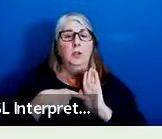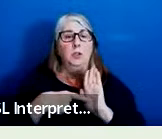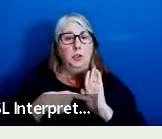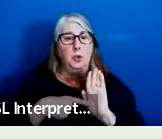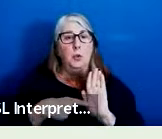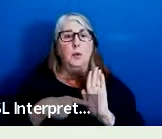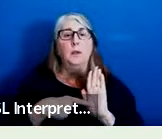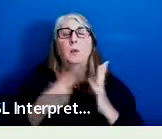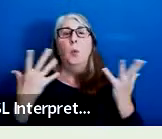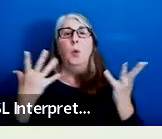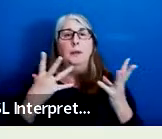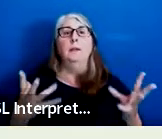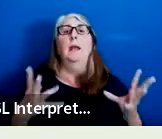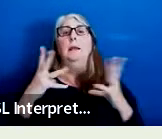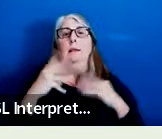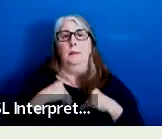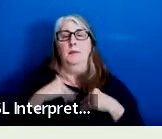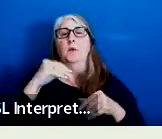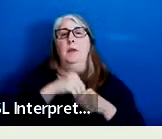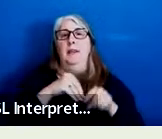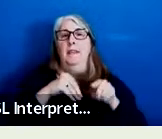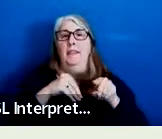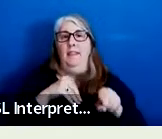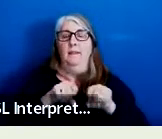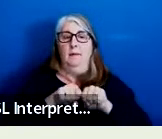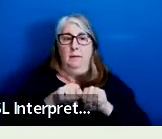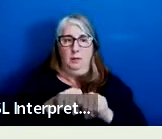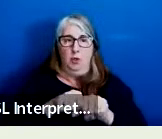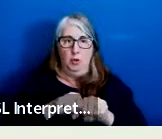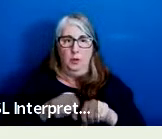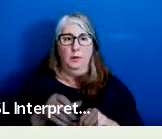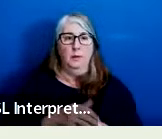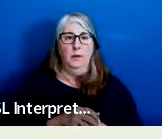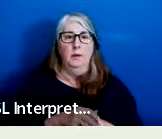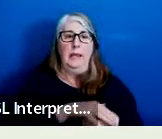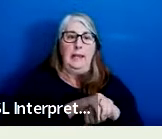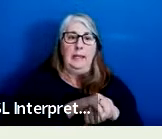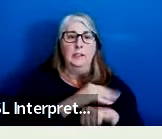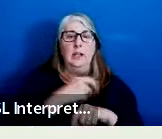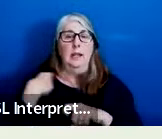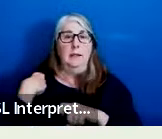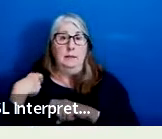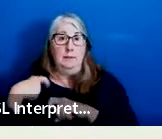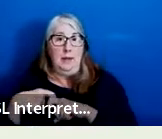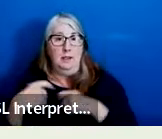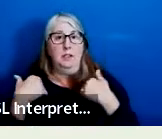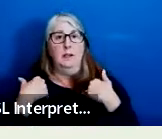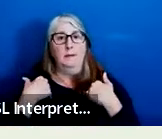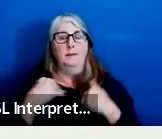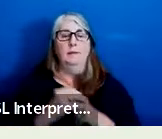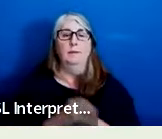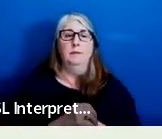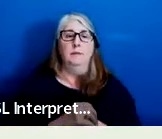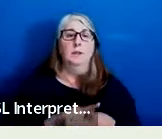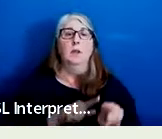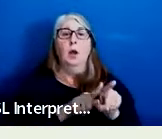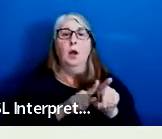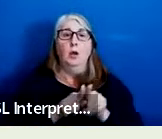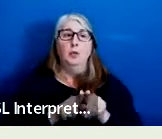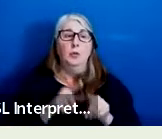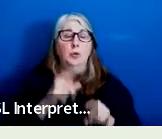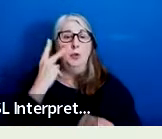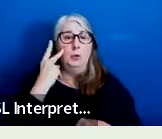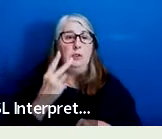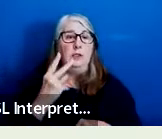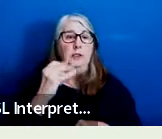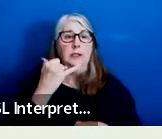of the acceptable materials for this program in English and Spanish. Also depicted is a